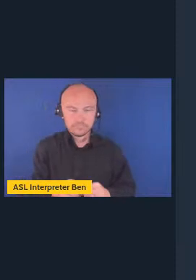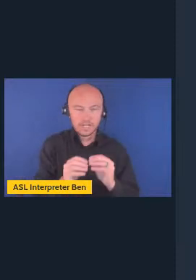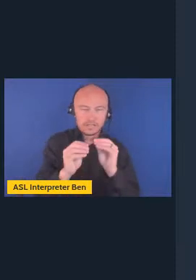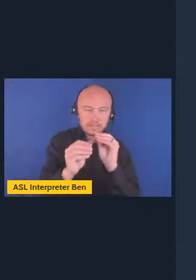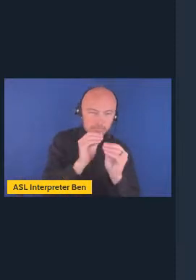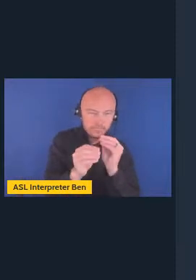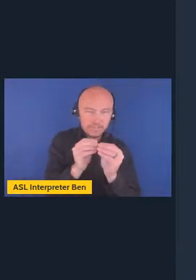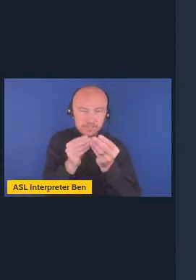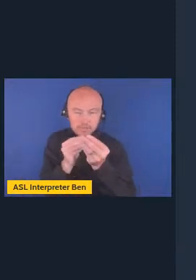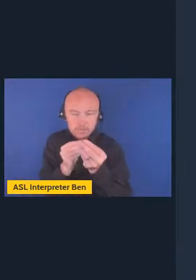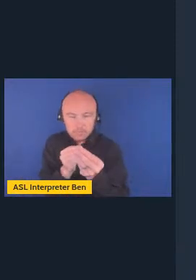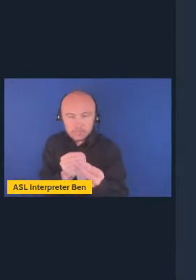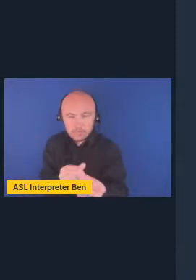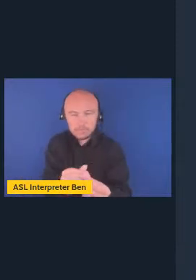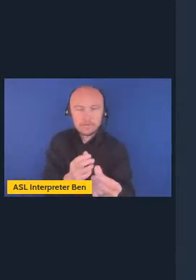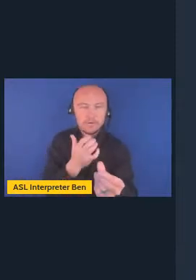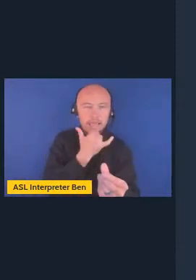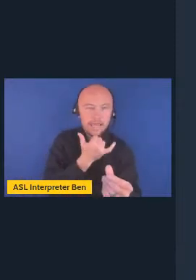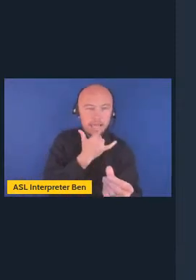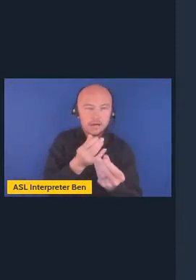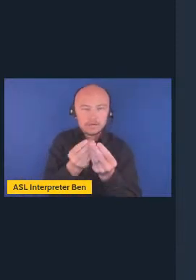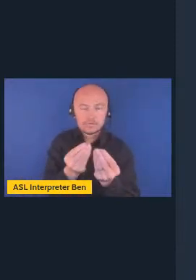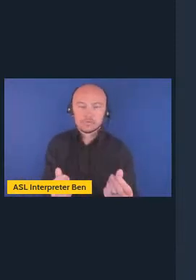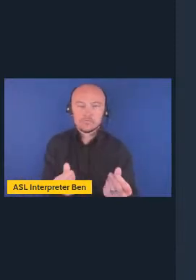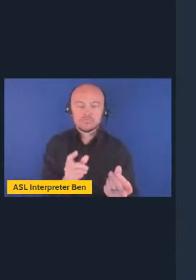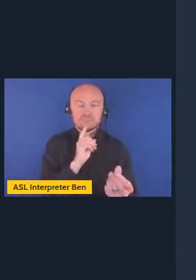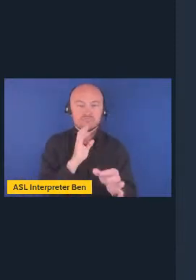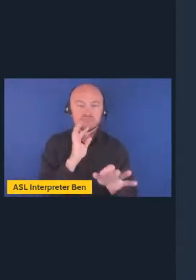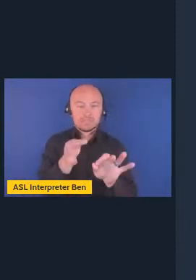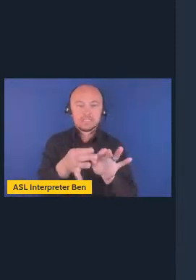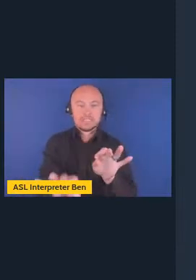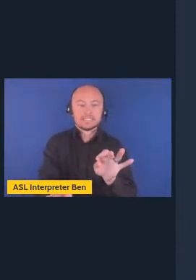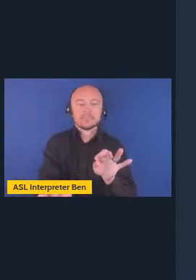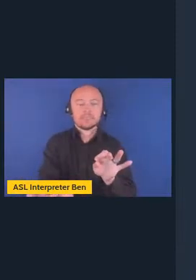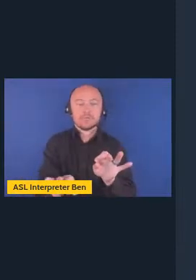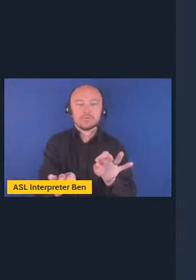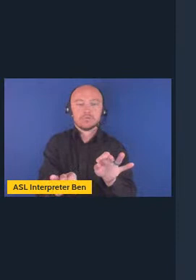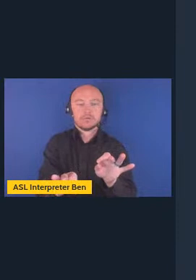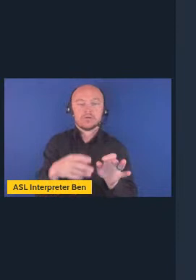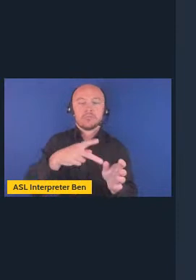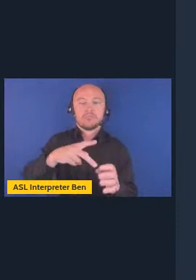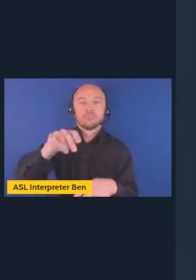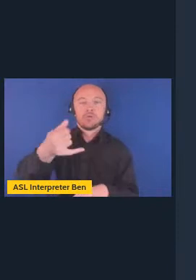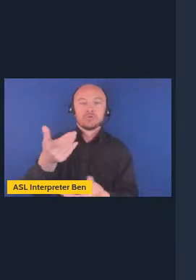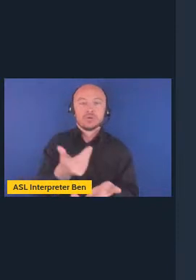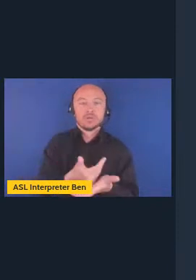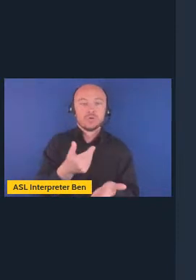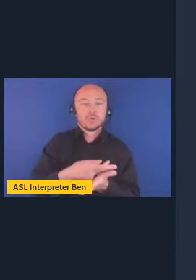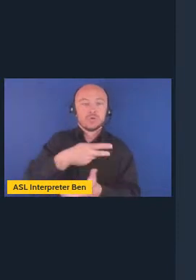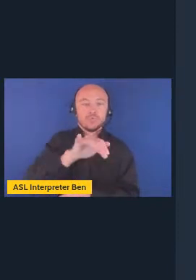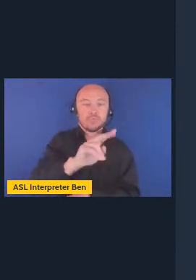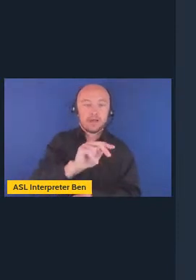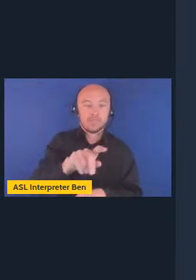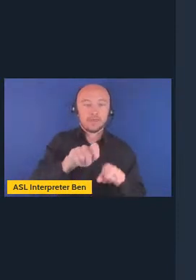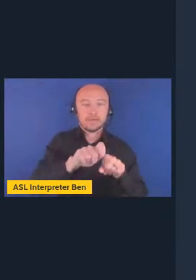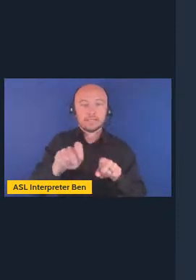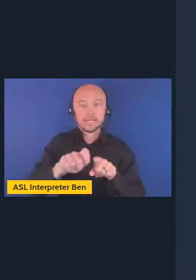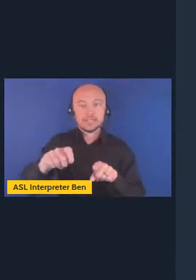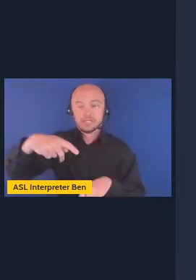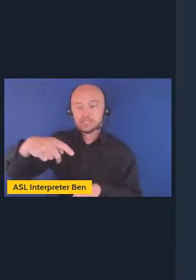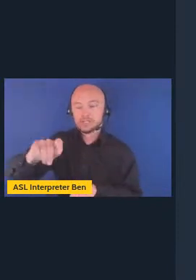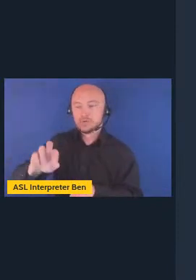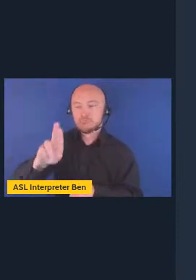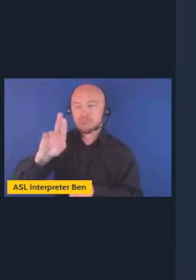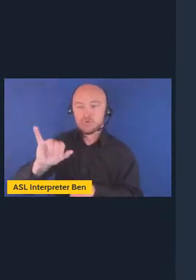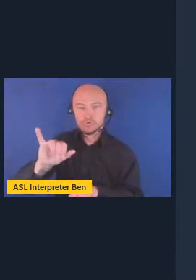required options and improved error handling, it is now as simple as typing Projen new Python -- poetry